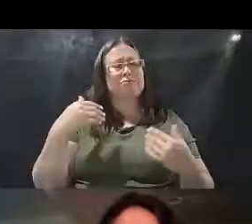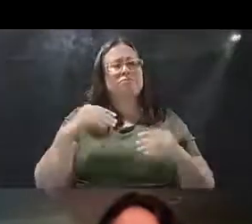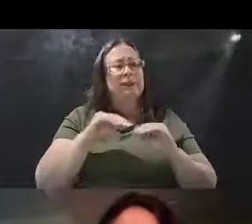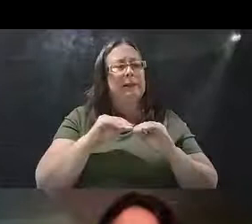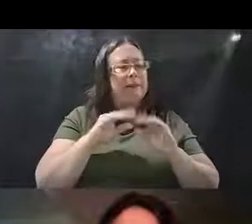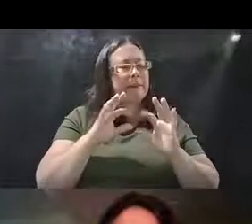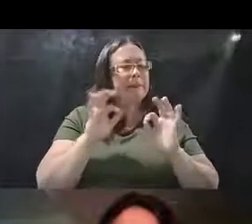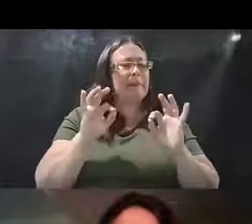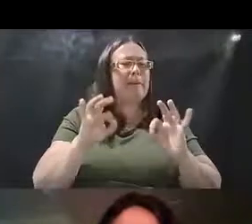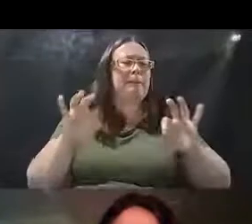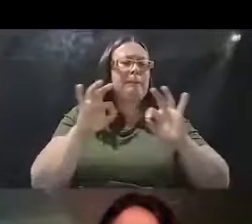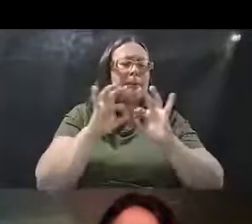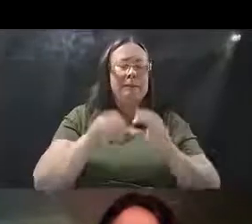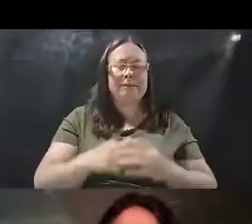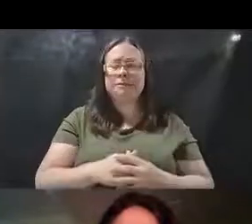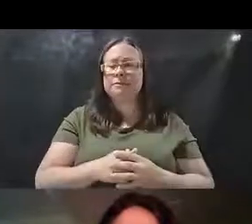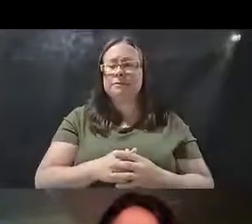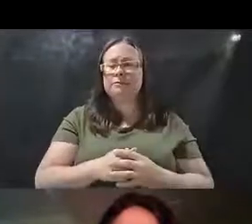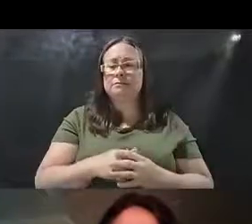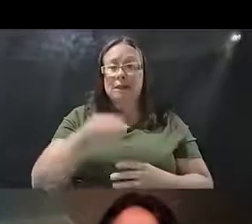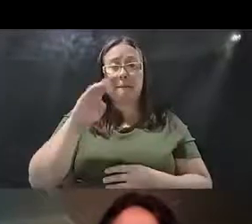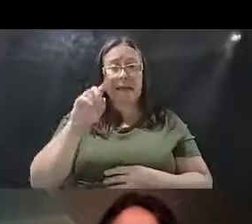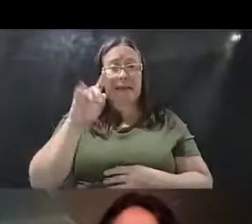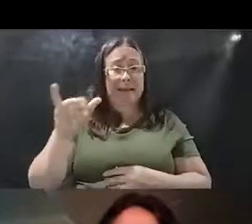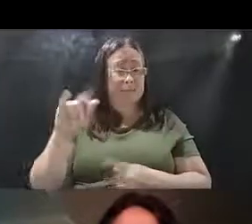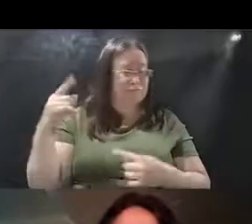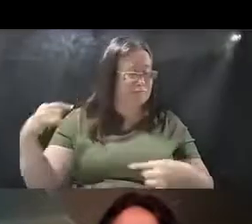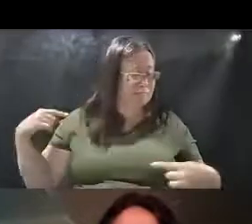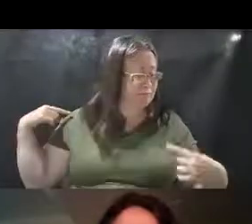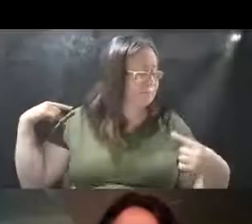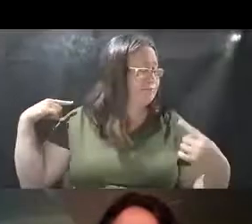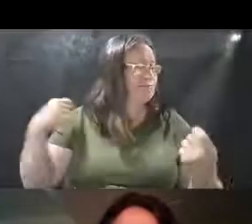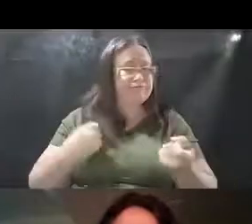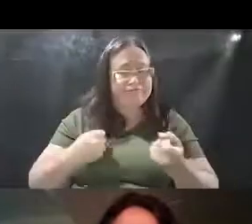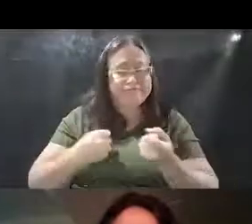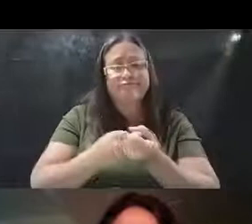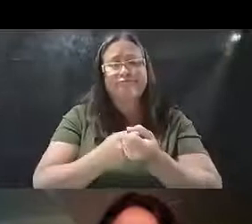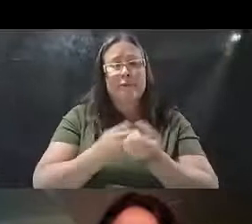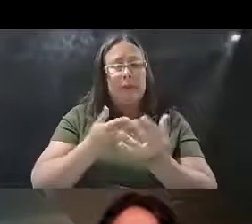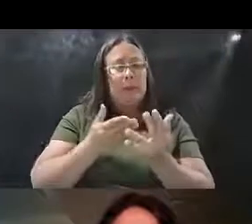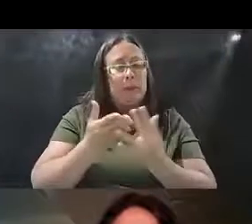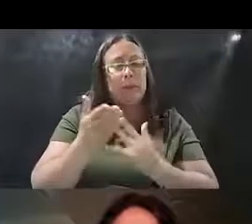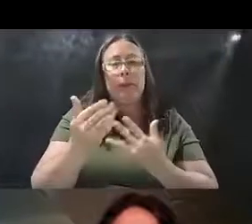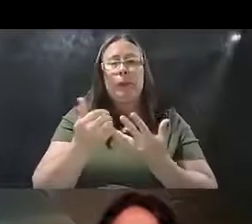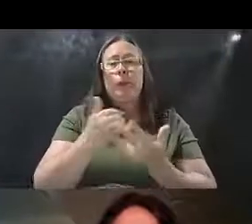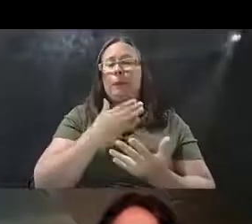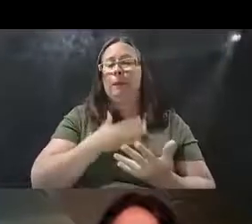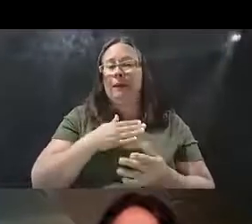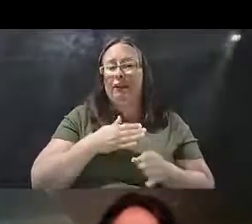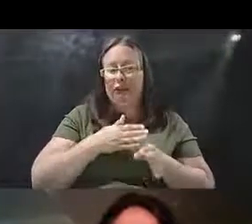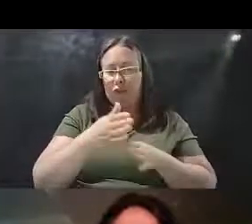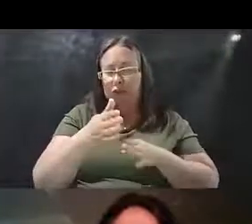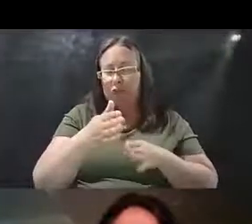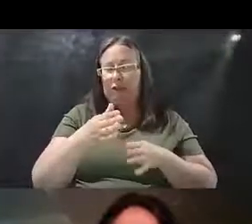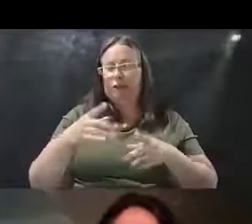And certainly Betty has been unbelievably supportive of me throughout my career and allowed me to